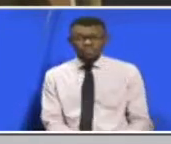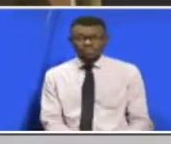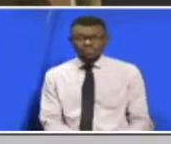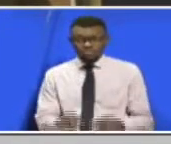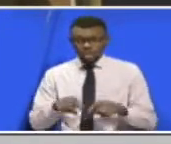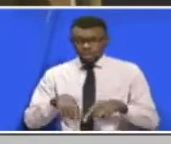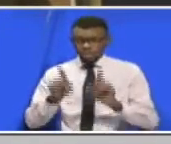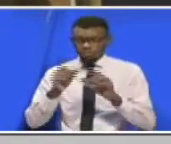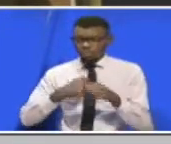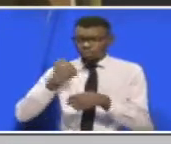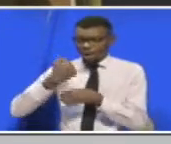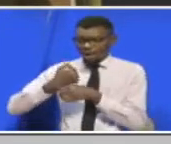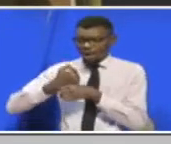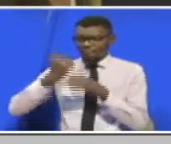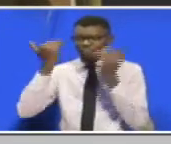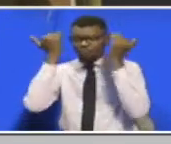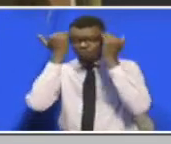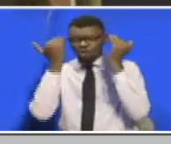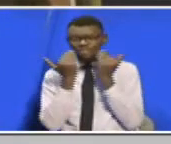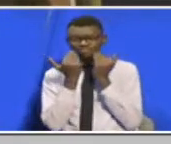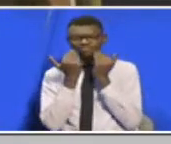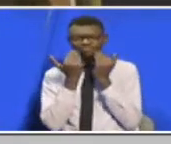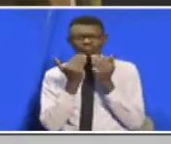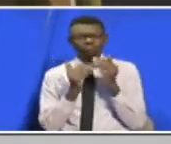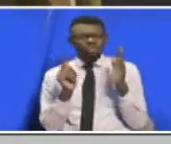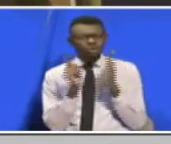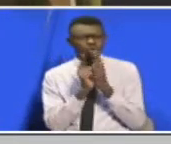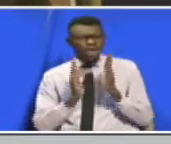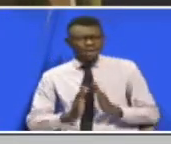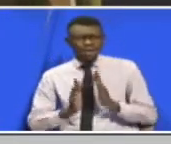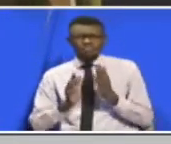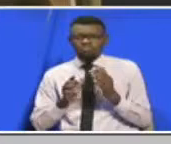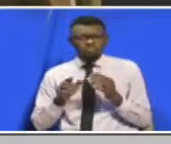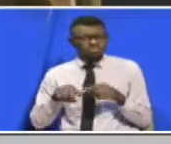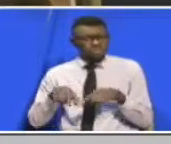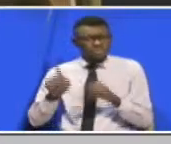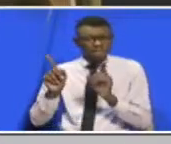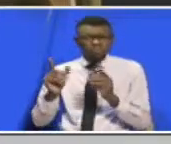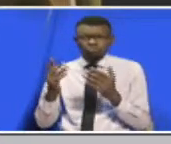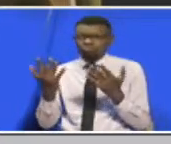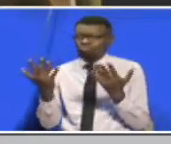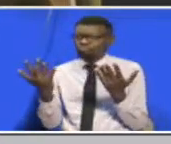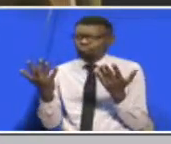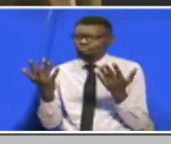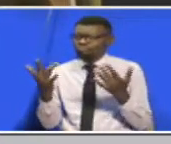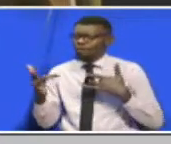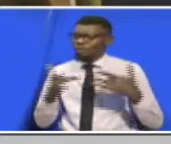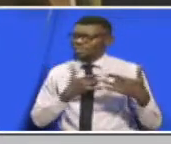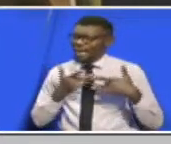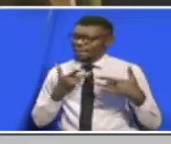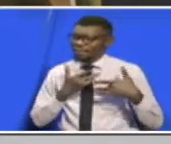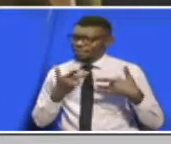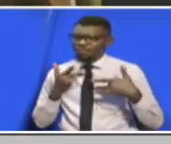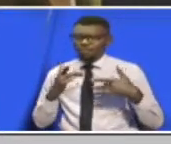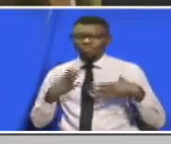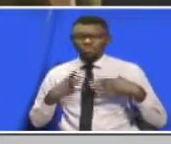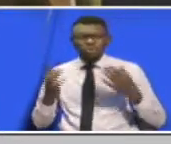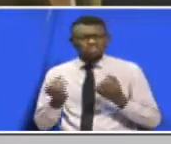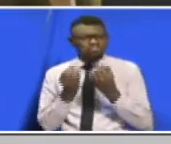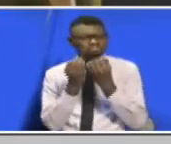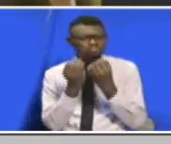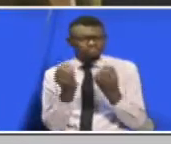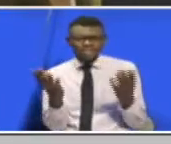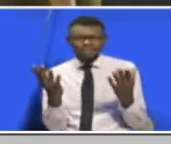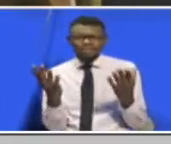of the court as an advocate. Does it concern you how many people in this country, especially high-placed